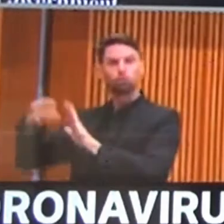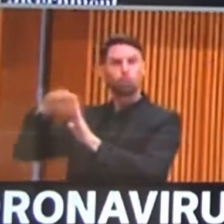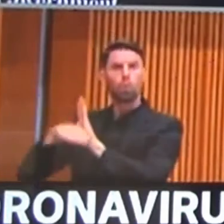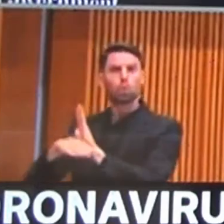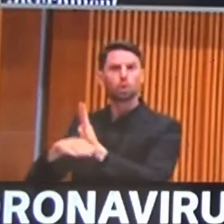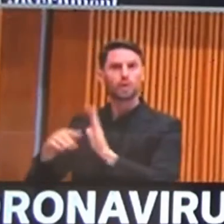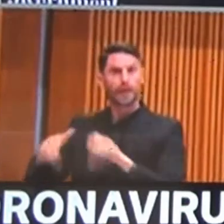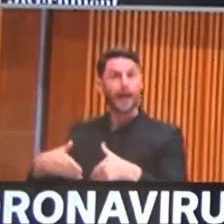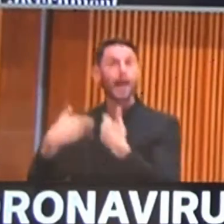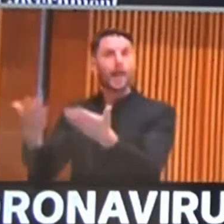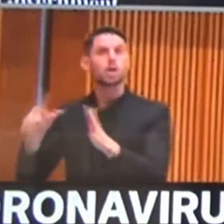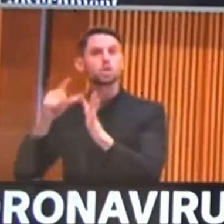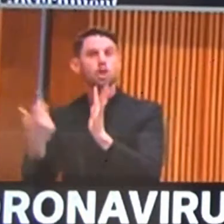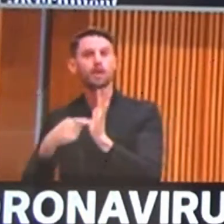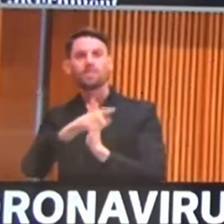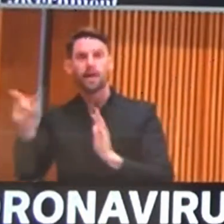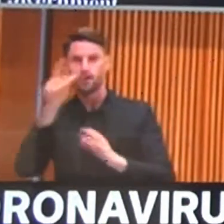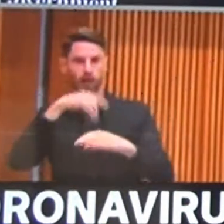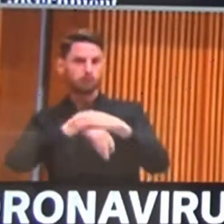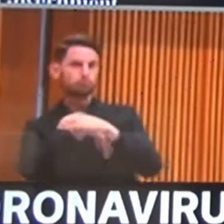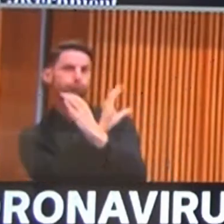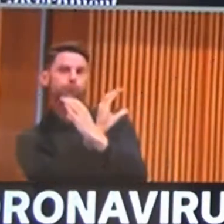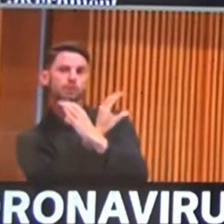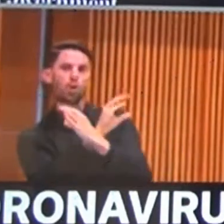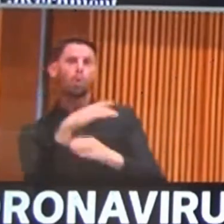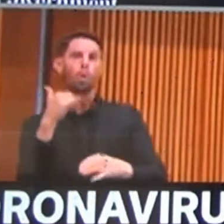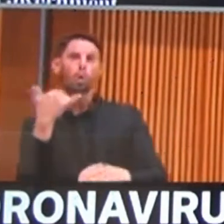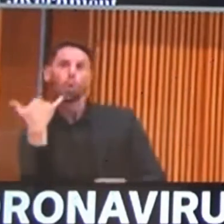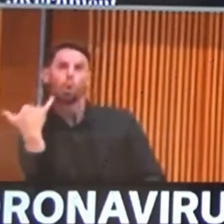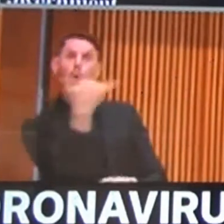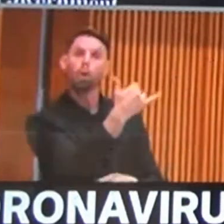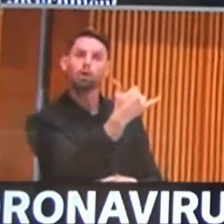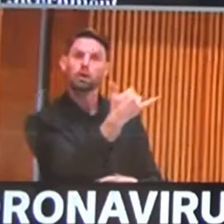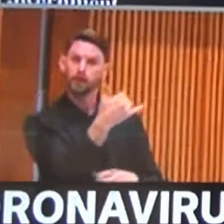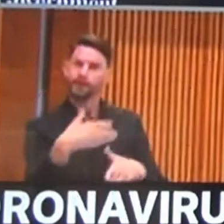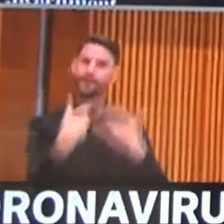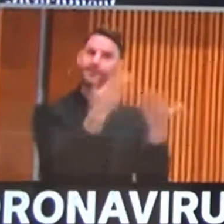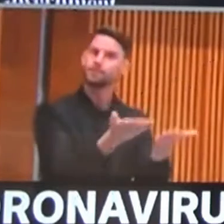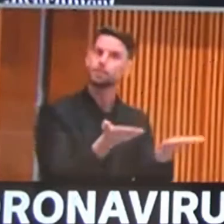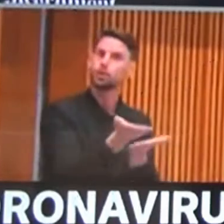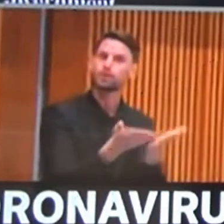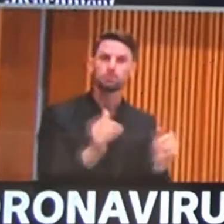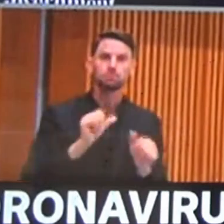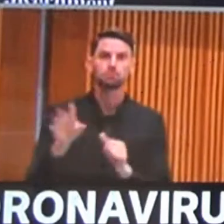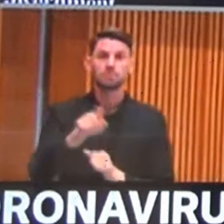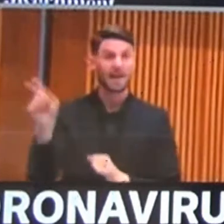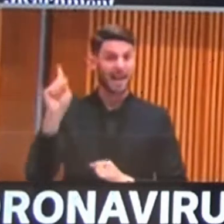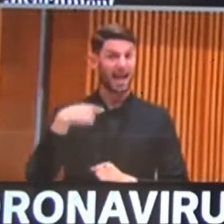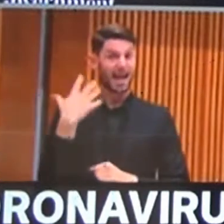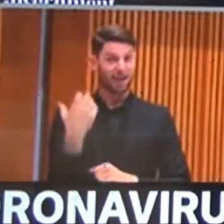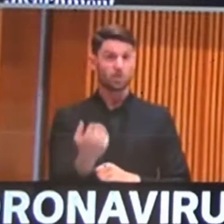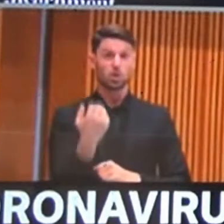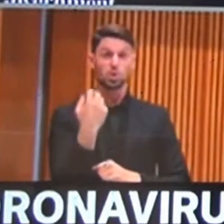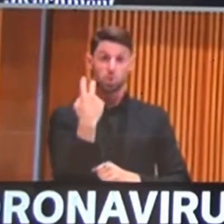of General Practitioners, have been at the heart of this. And already we are at approximately 2.5 million